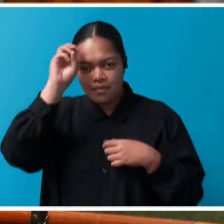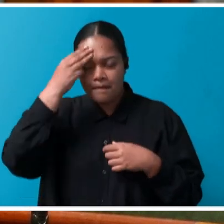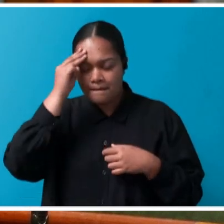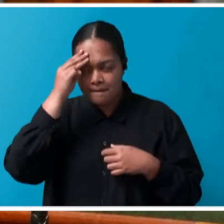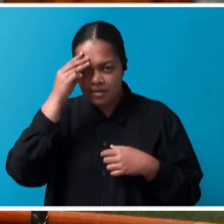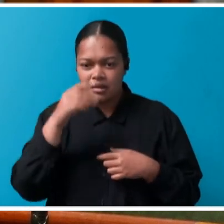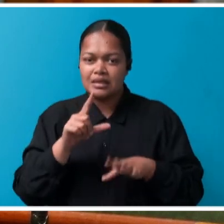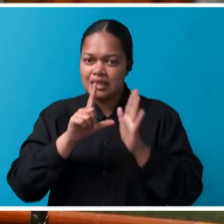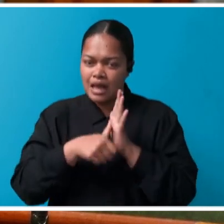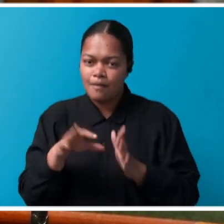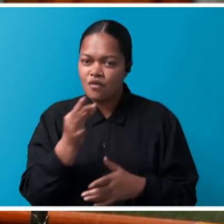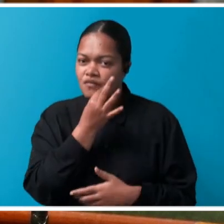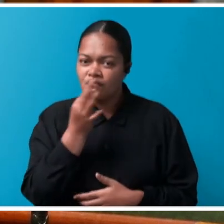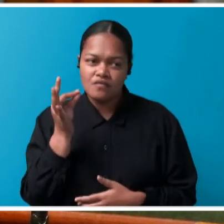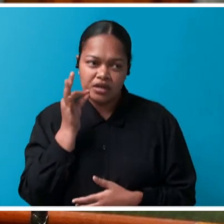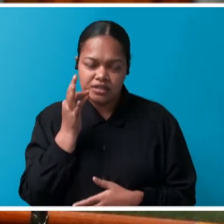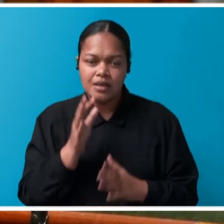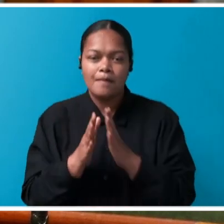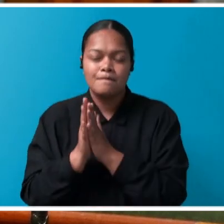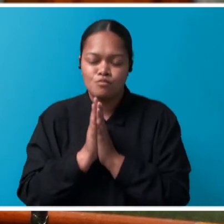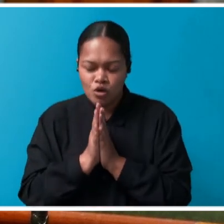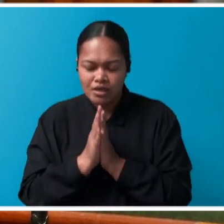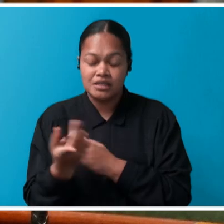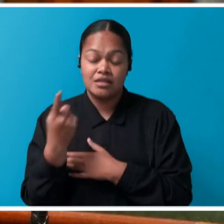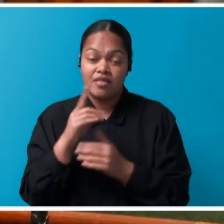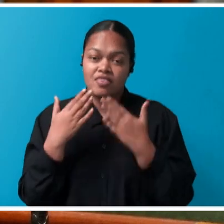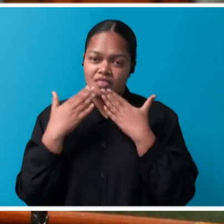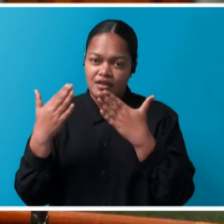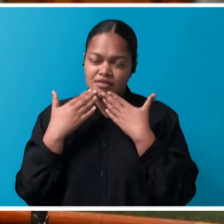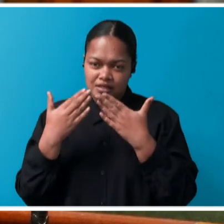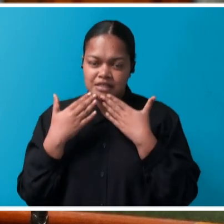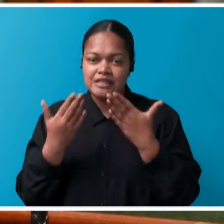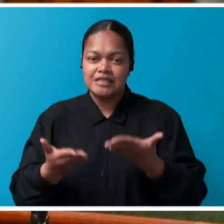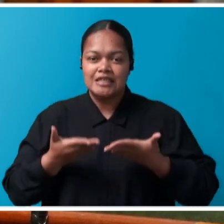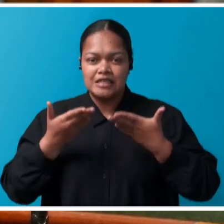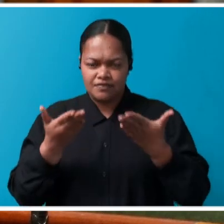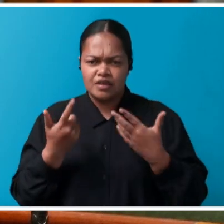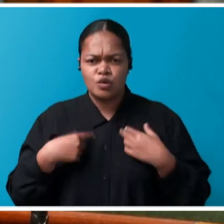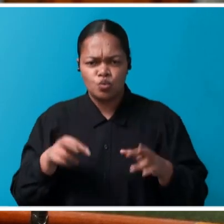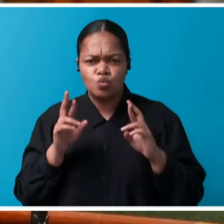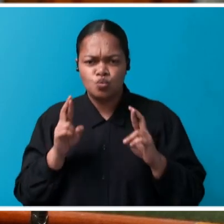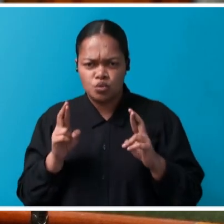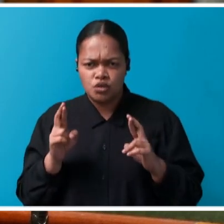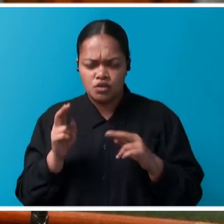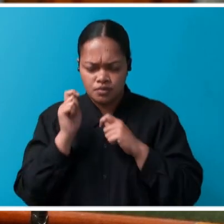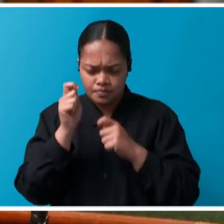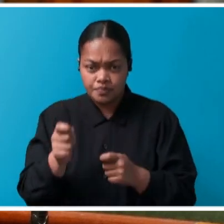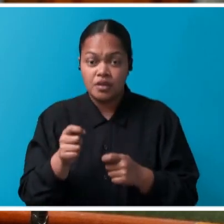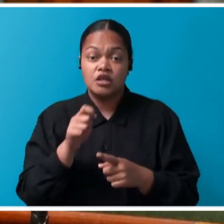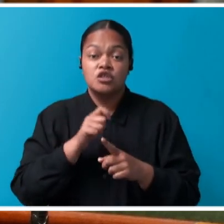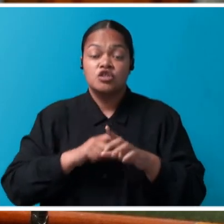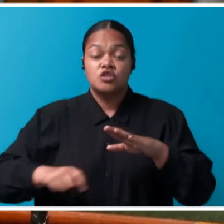fasting, prayers, and thanksgiving. I wish to pay the home of these traditional owners